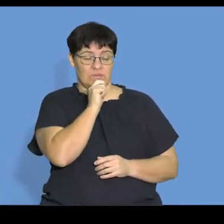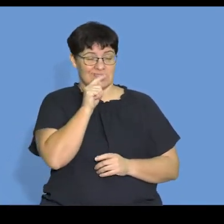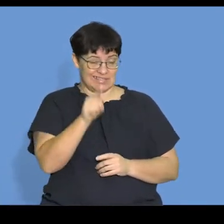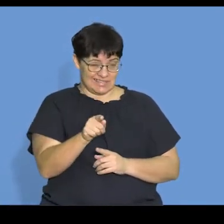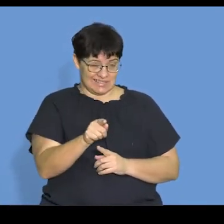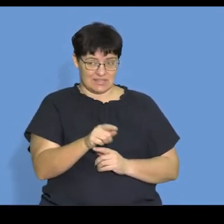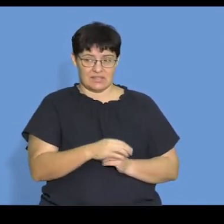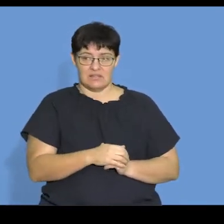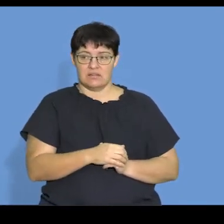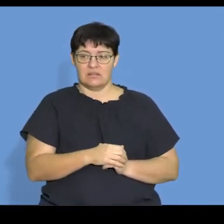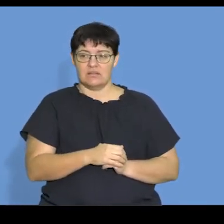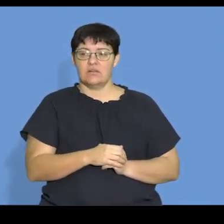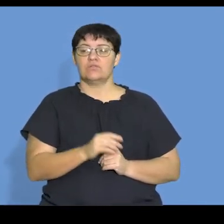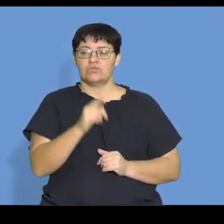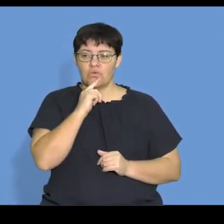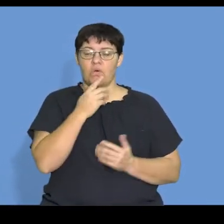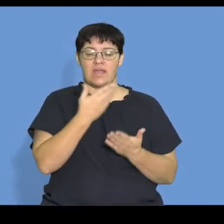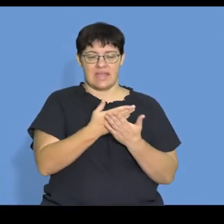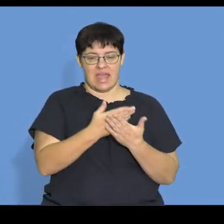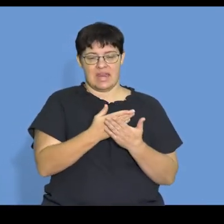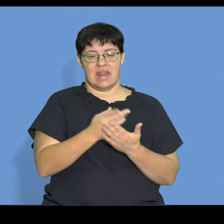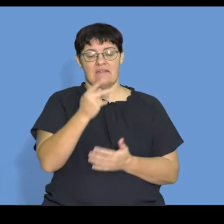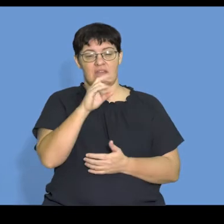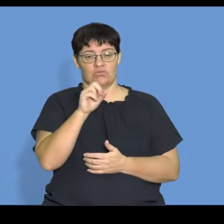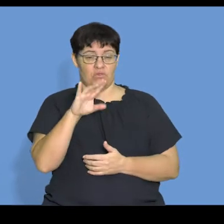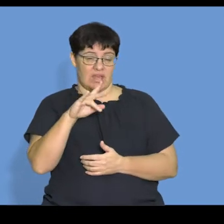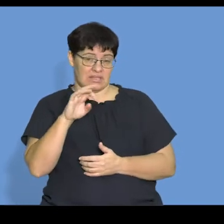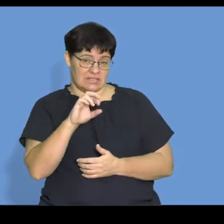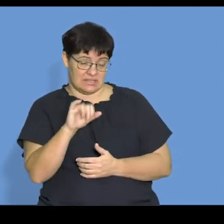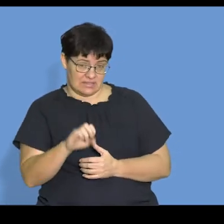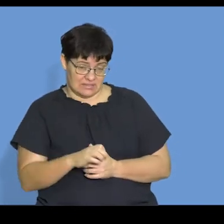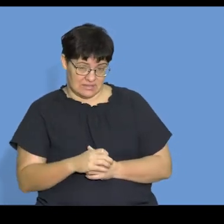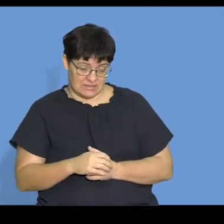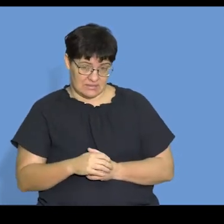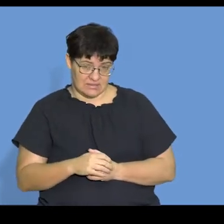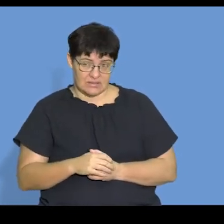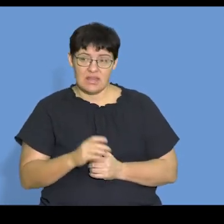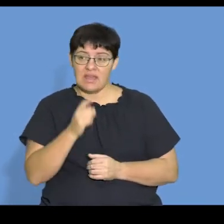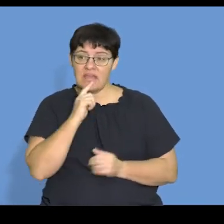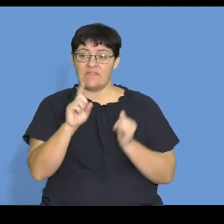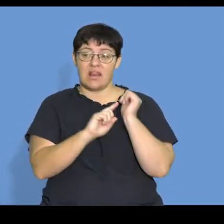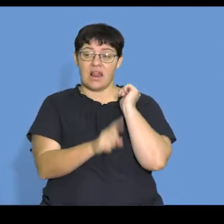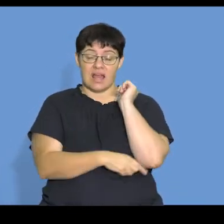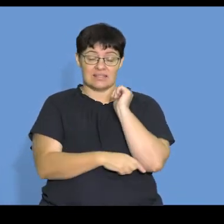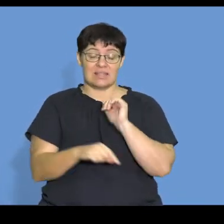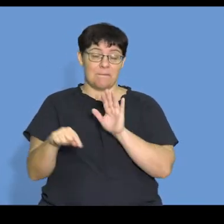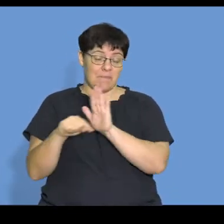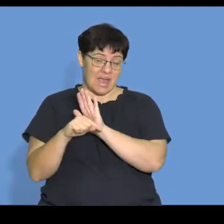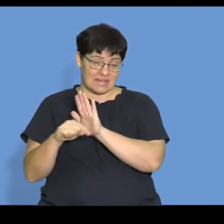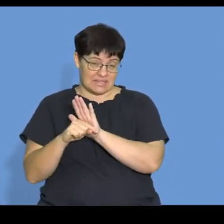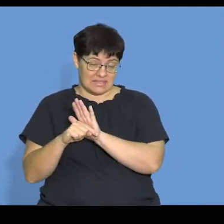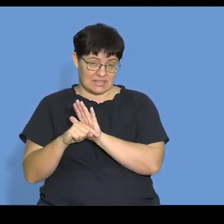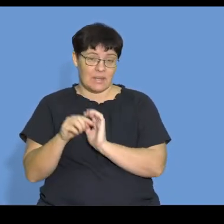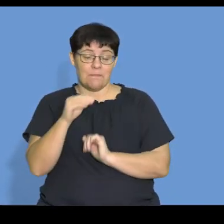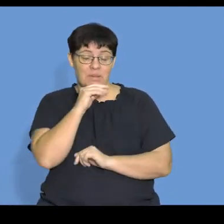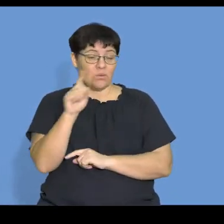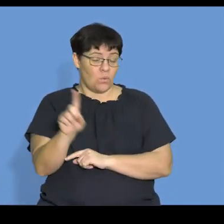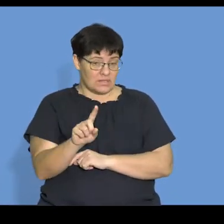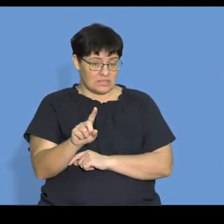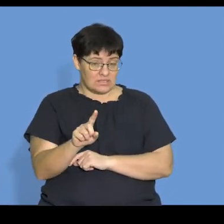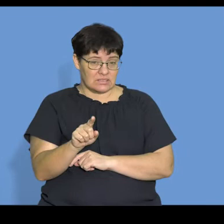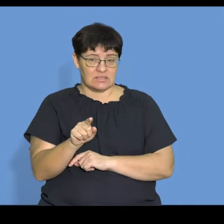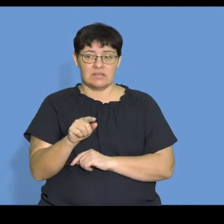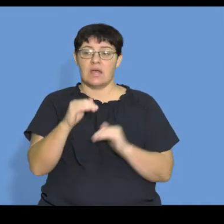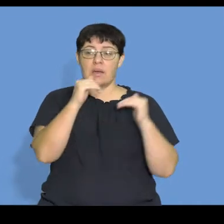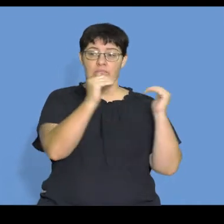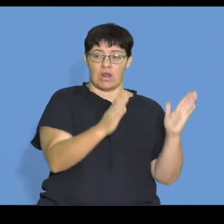to then factorize this. Remember, what did I say? If the last term is a minus, what does that mean? My two brackets